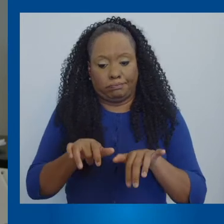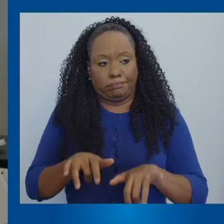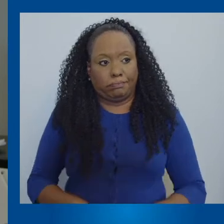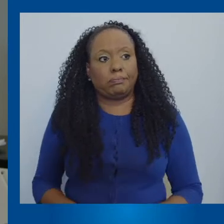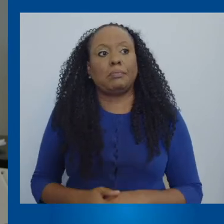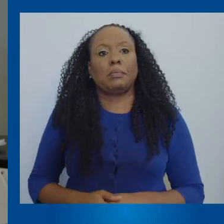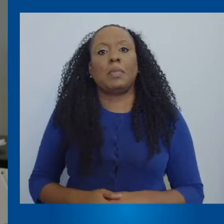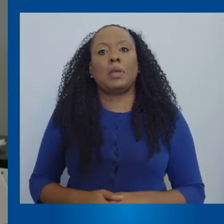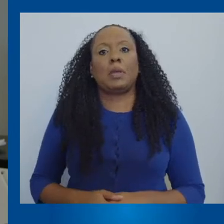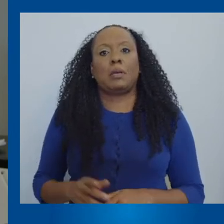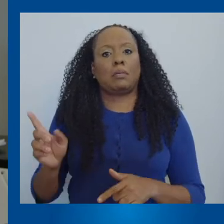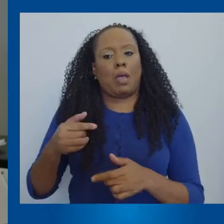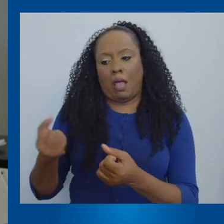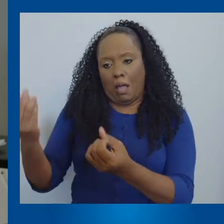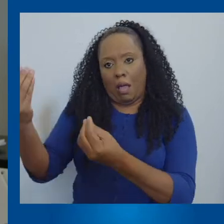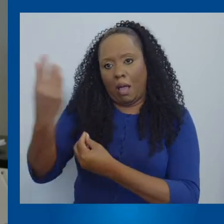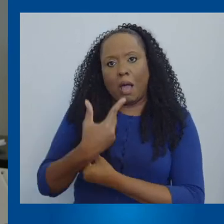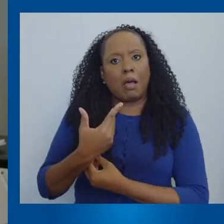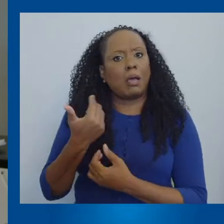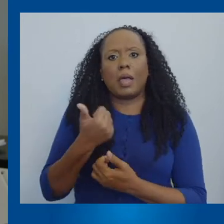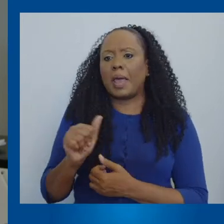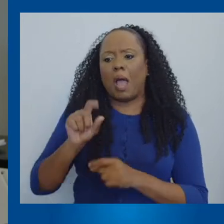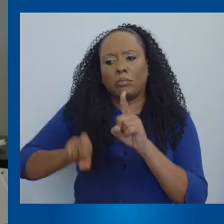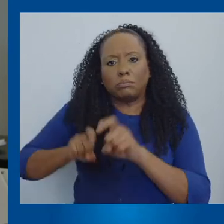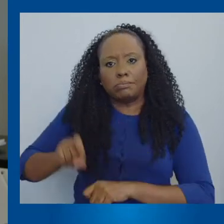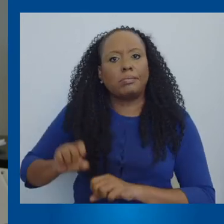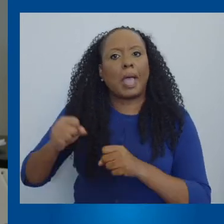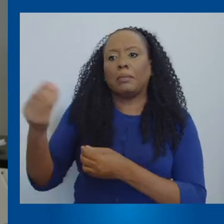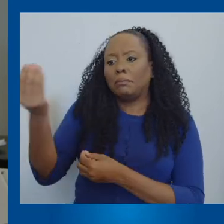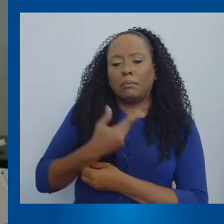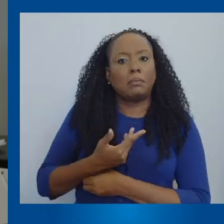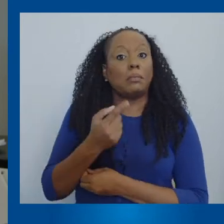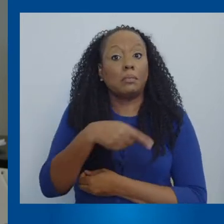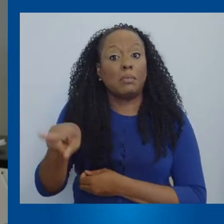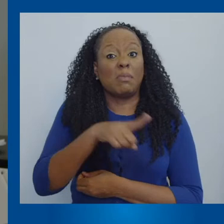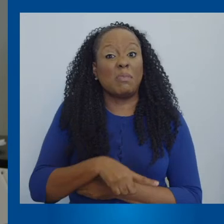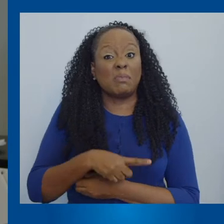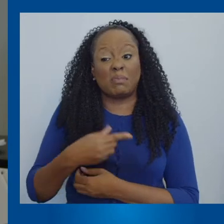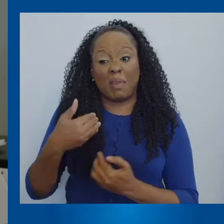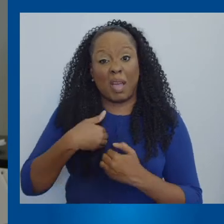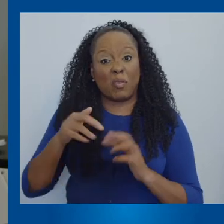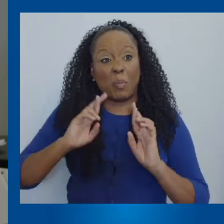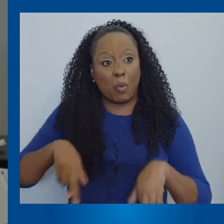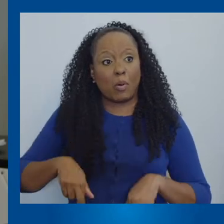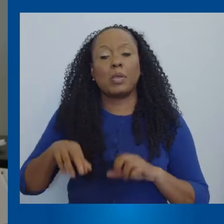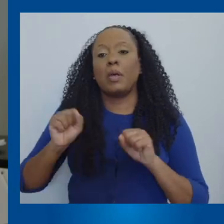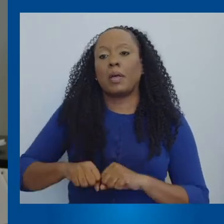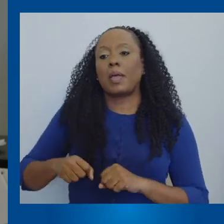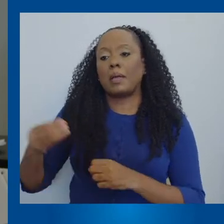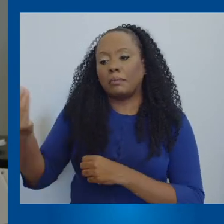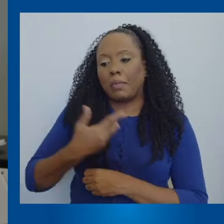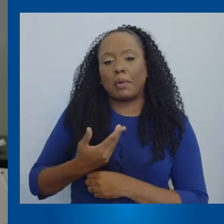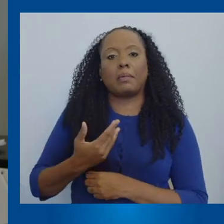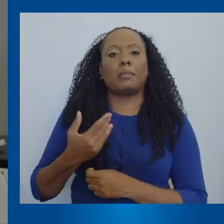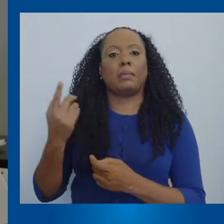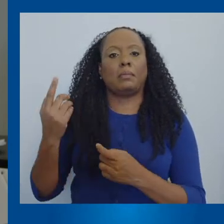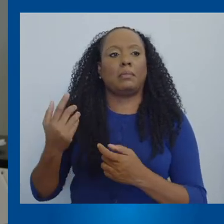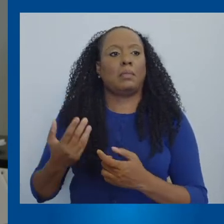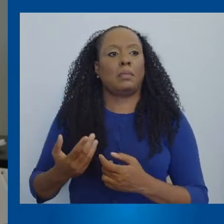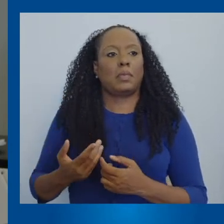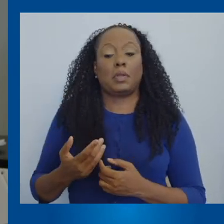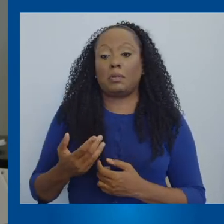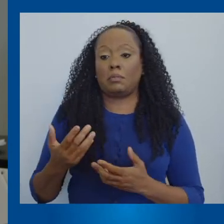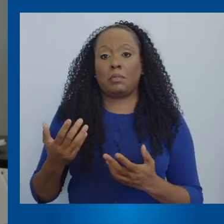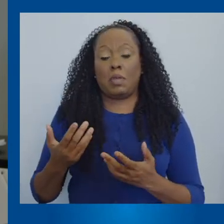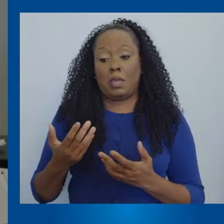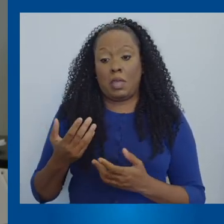can start to send in your questions right away, as many of you will have received the report under embargo. When you submit your questions, please specify your name